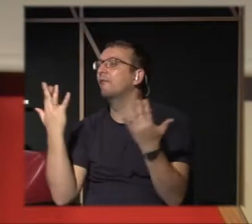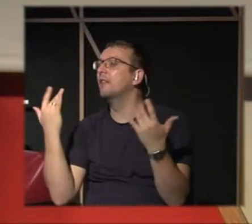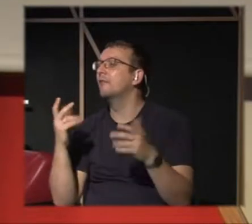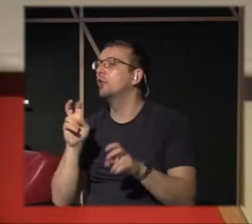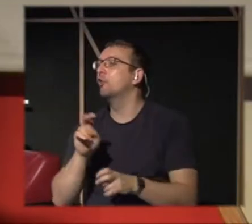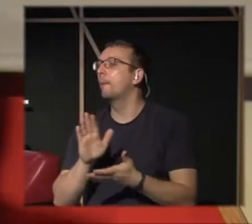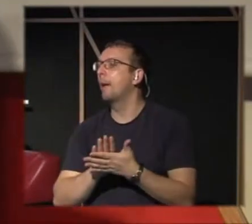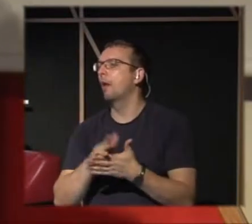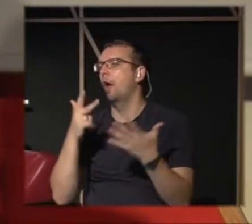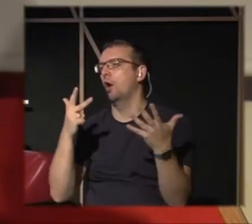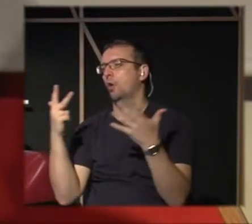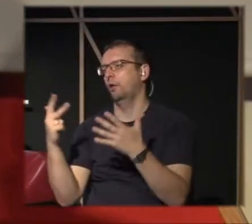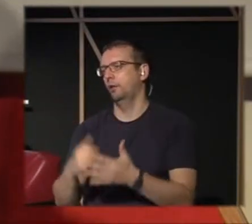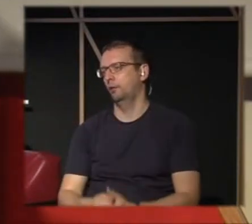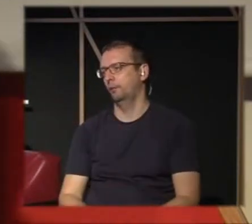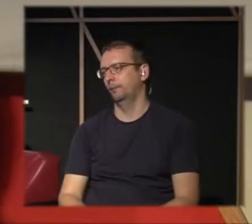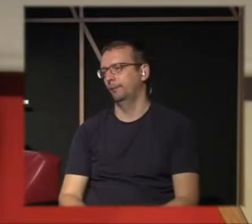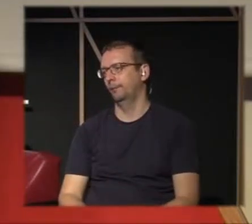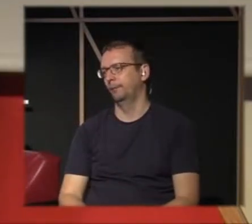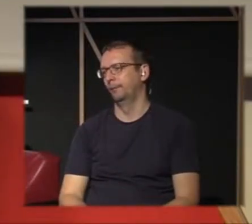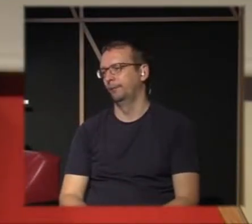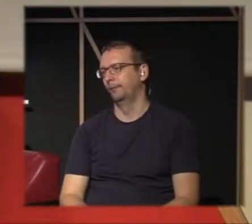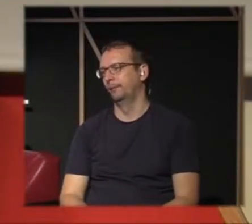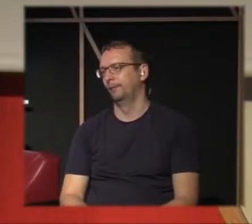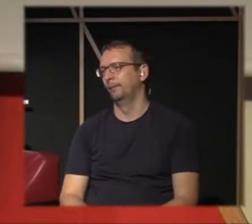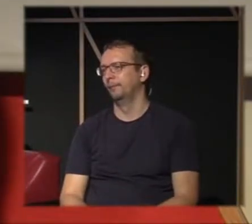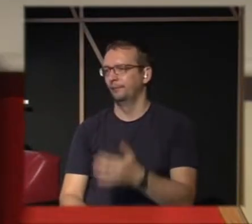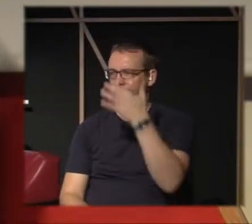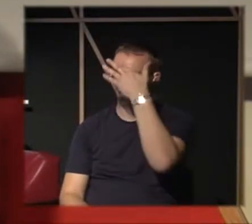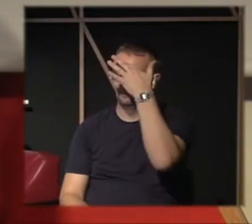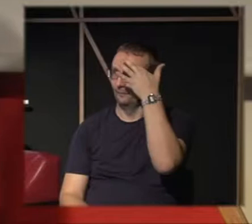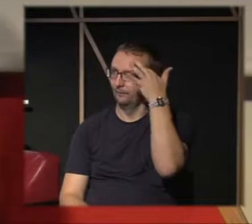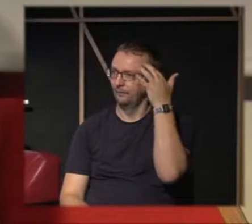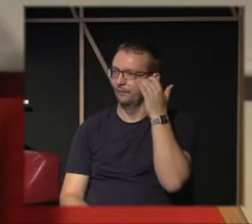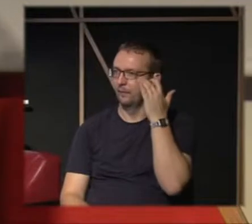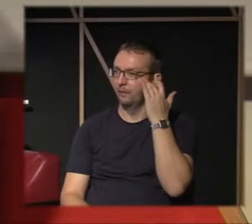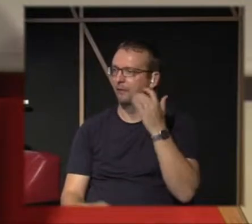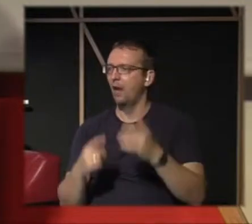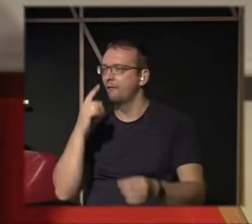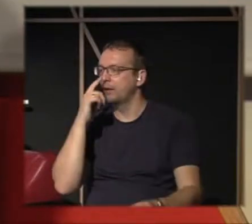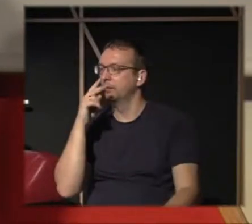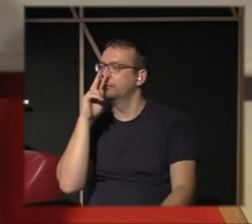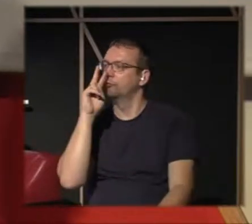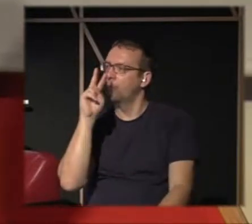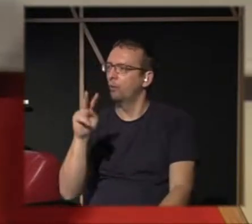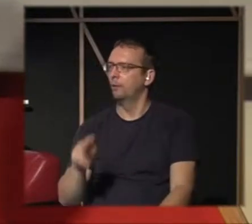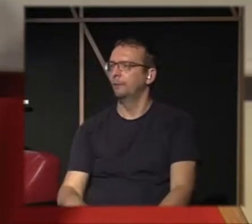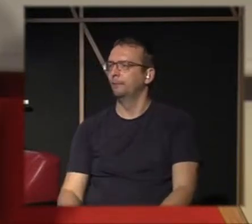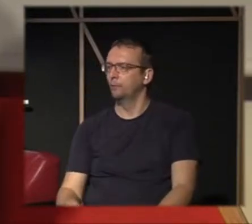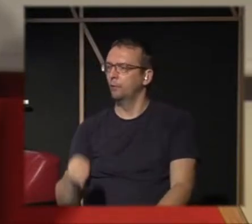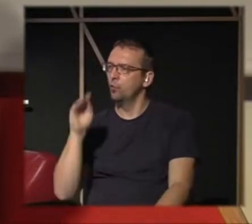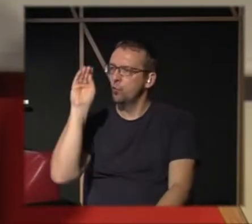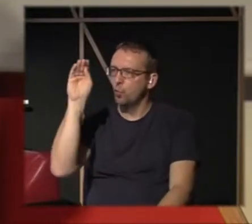Then if we look ahead of things to come, we are now in a process that each